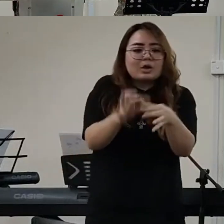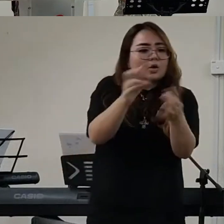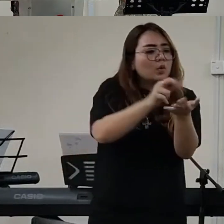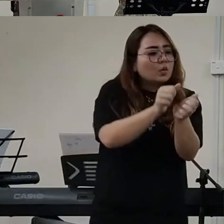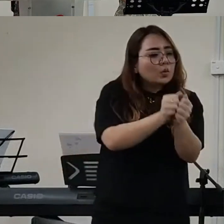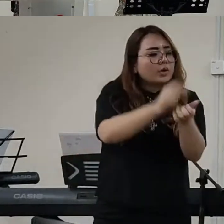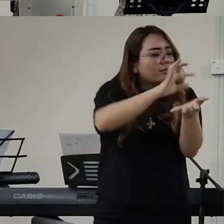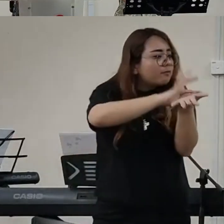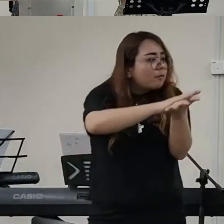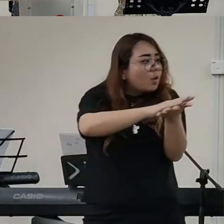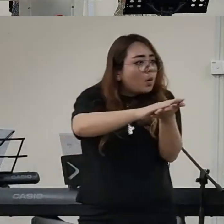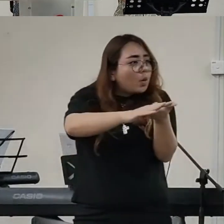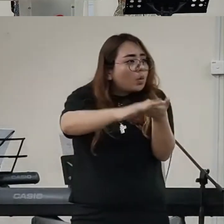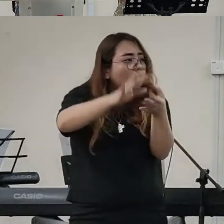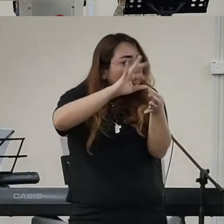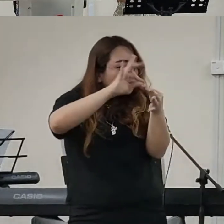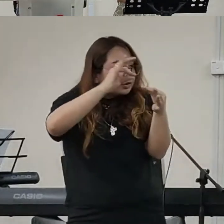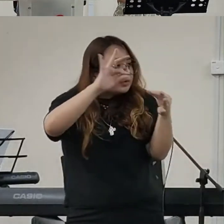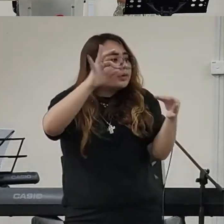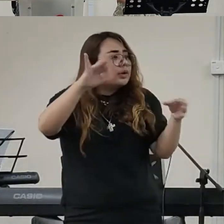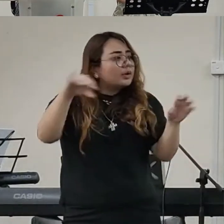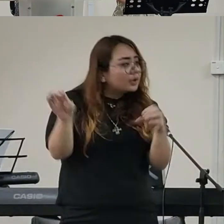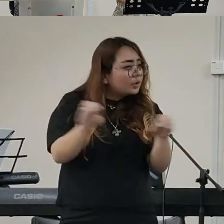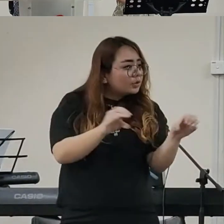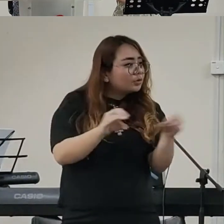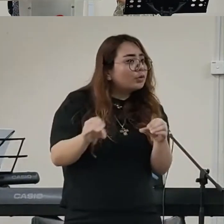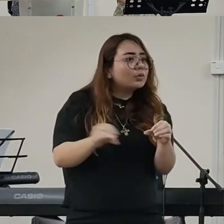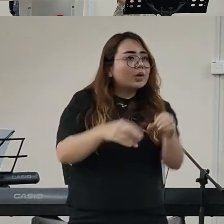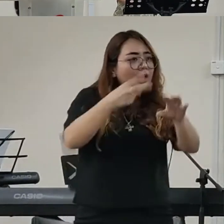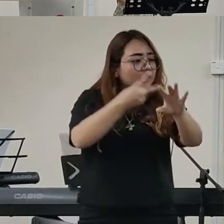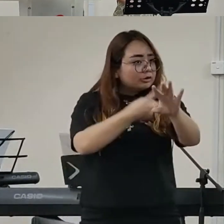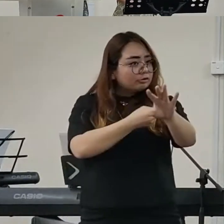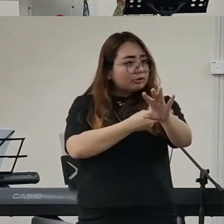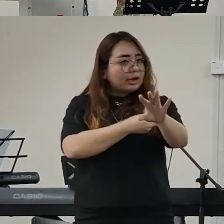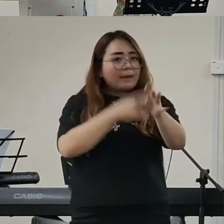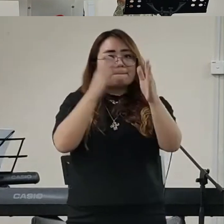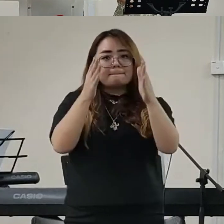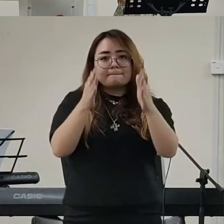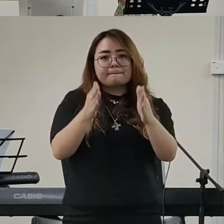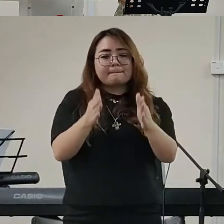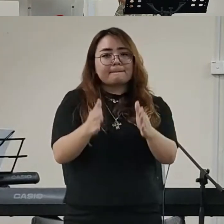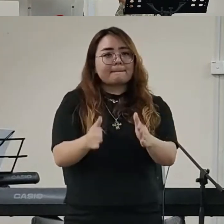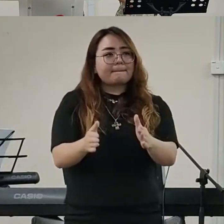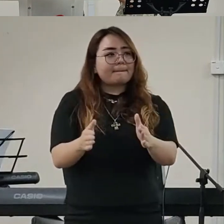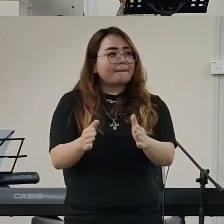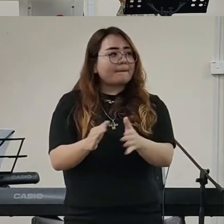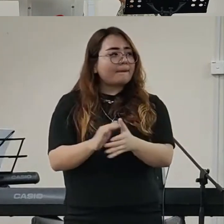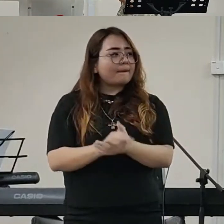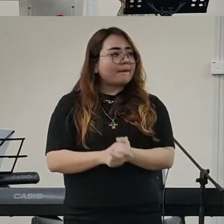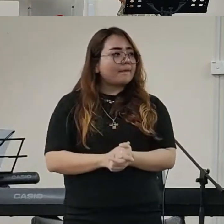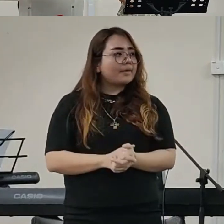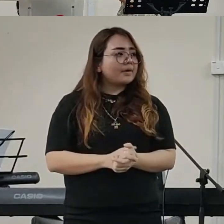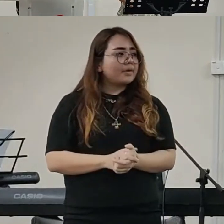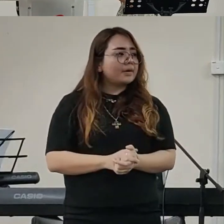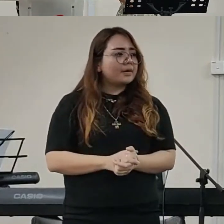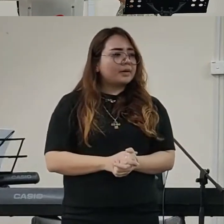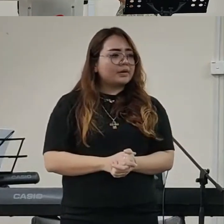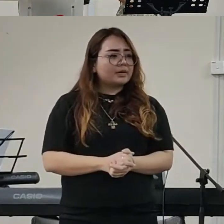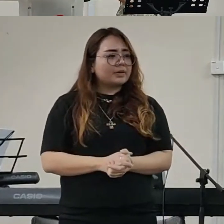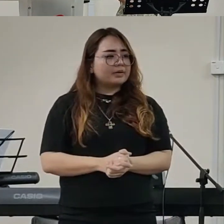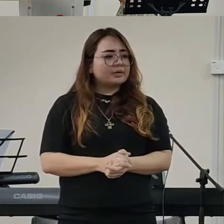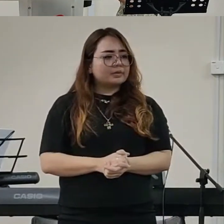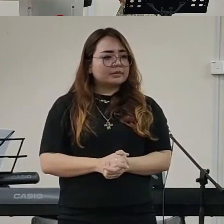to partner with the Holy Spirit and do our shepherding ministry, not just leave it to God.I pray, you're going to do the work. No.